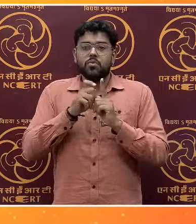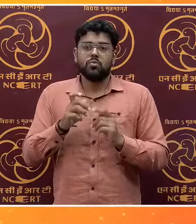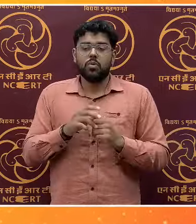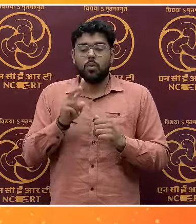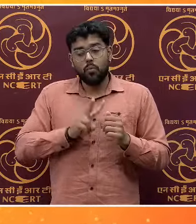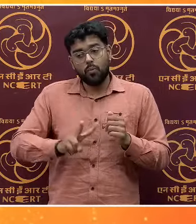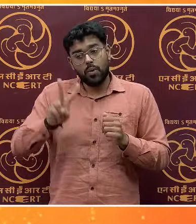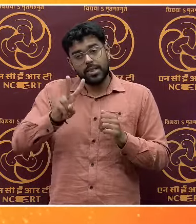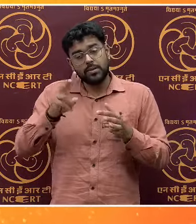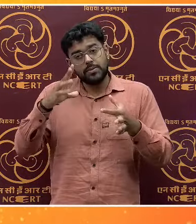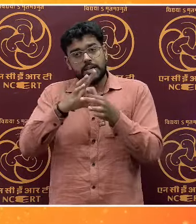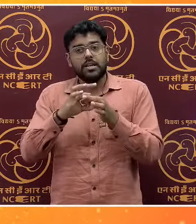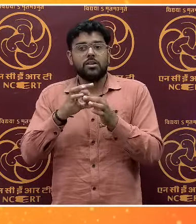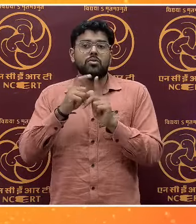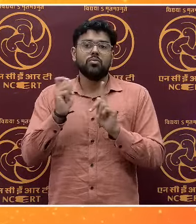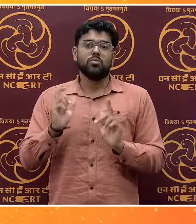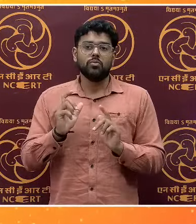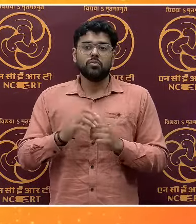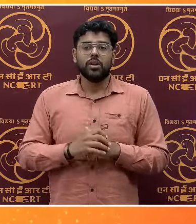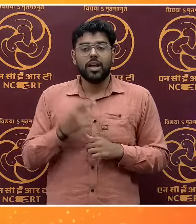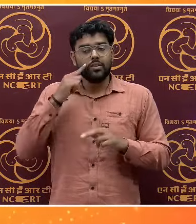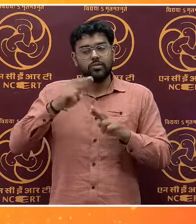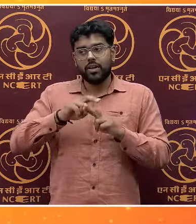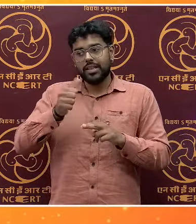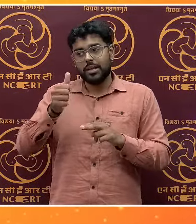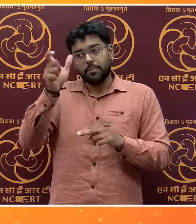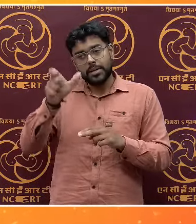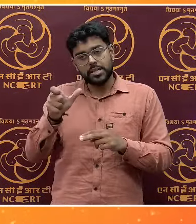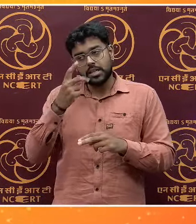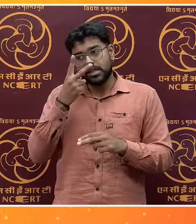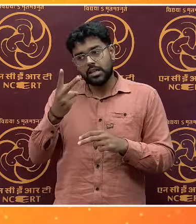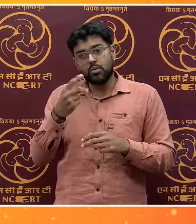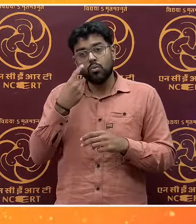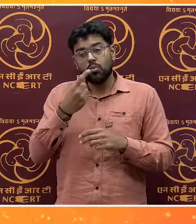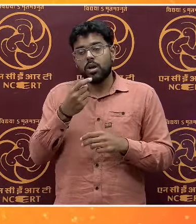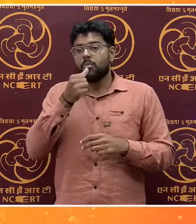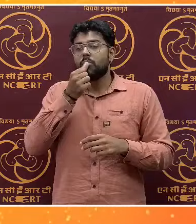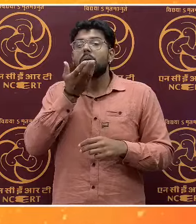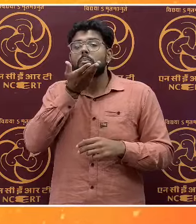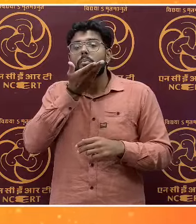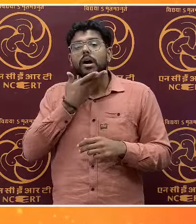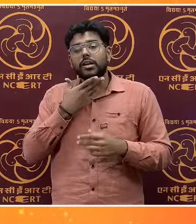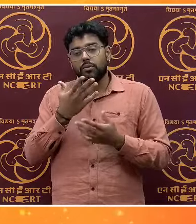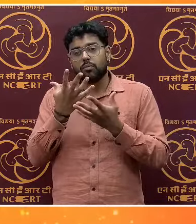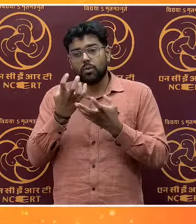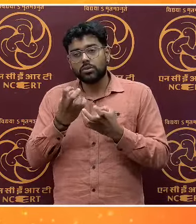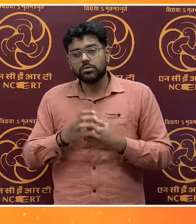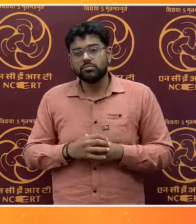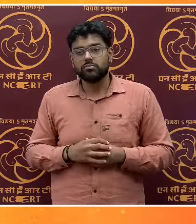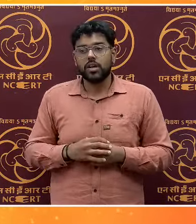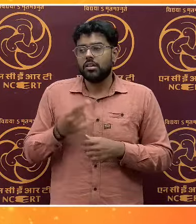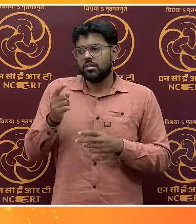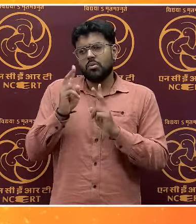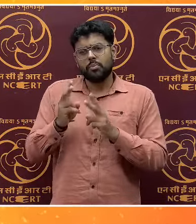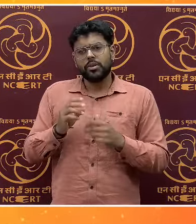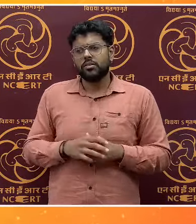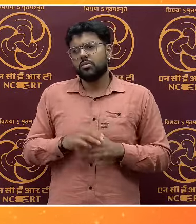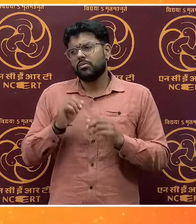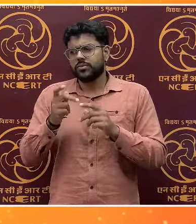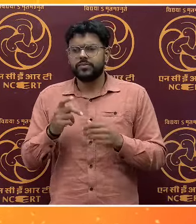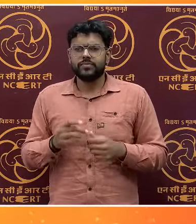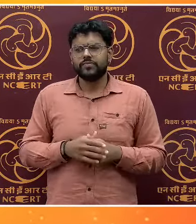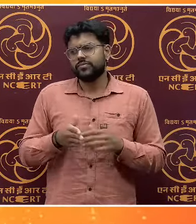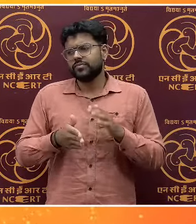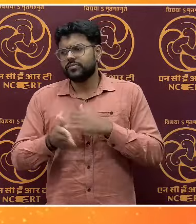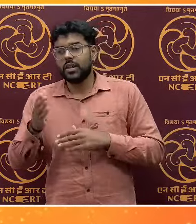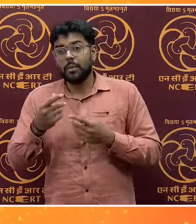should act on, like, if you see someone who want water and they are normal people, it's okay. They'll go